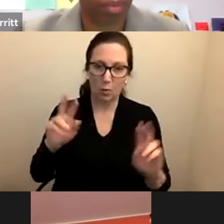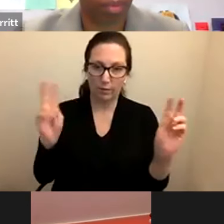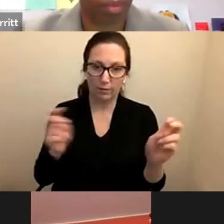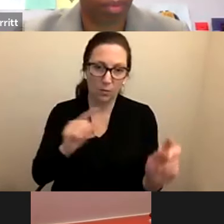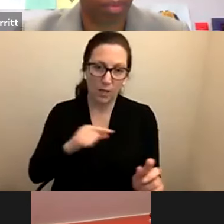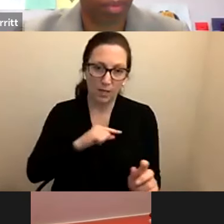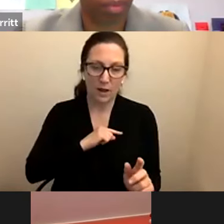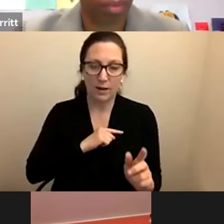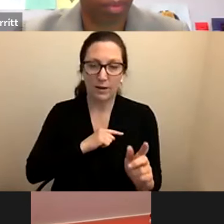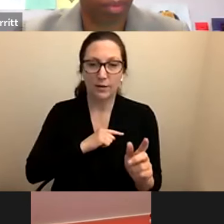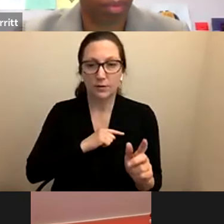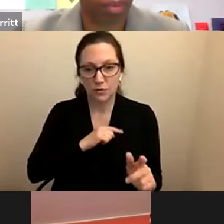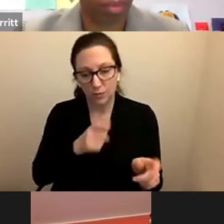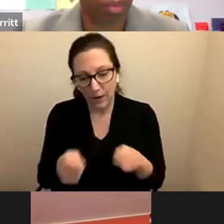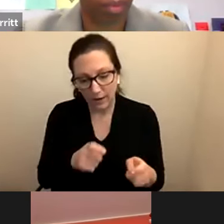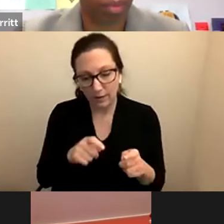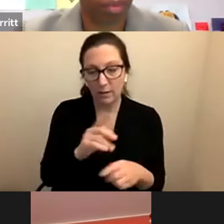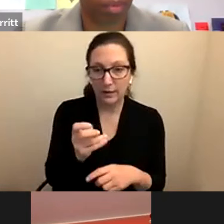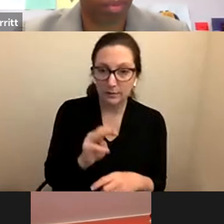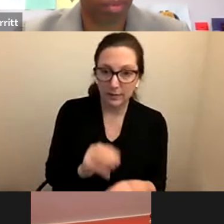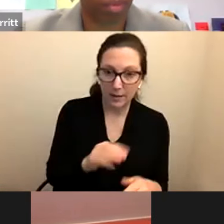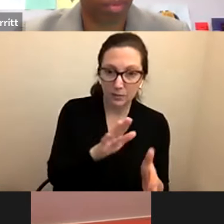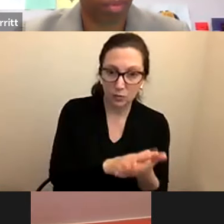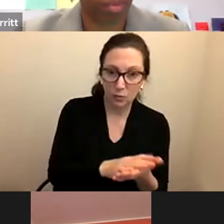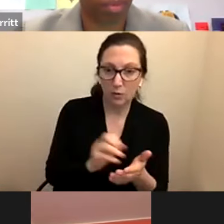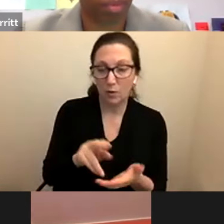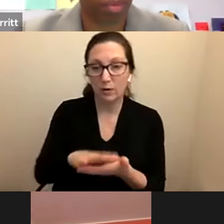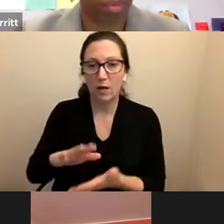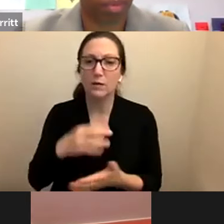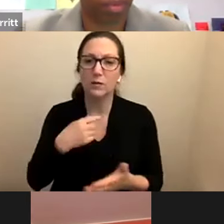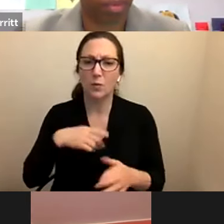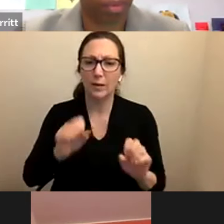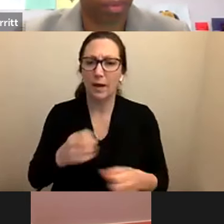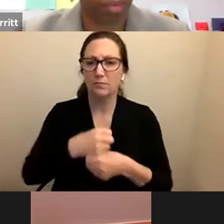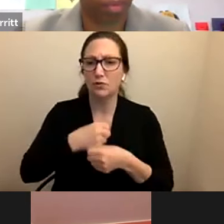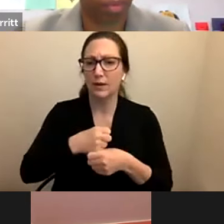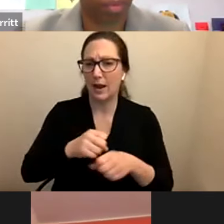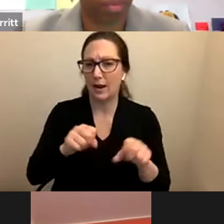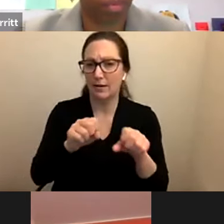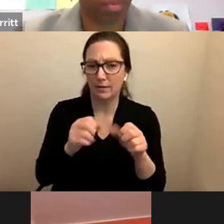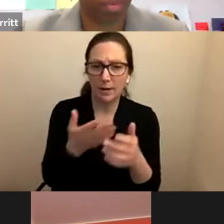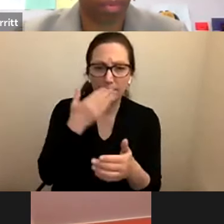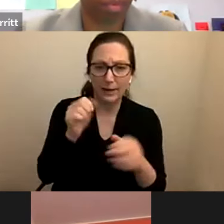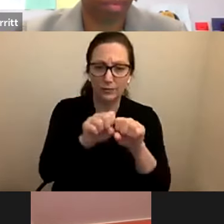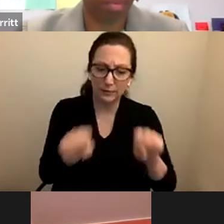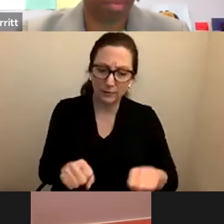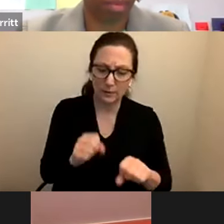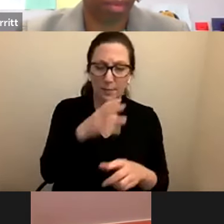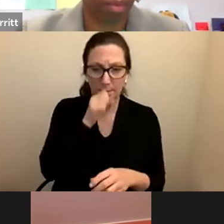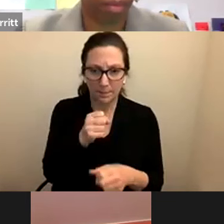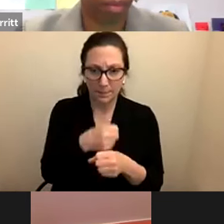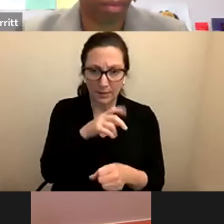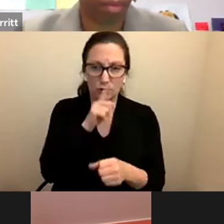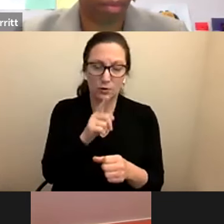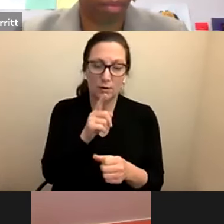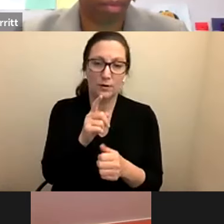the exam schools or college. I think we can create better systems of support and accommodations to ensure that every student has the support they need to succeed and be